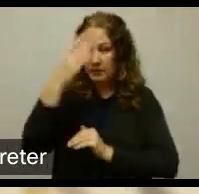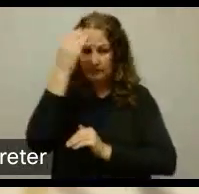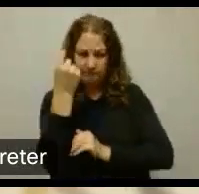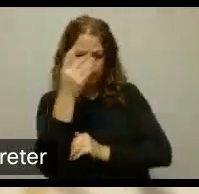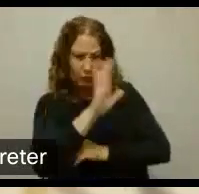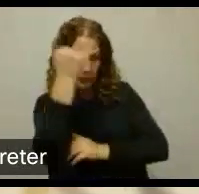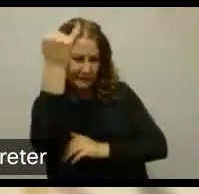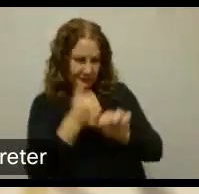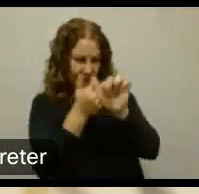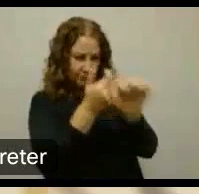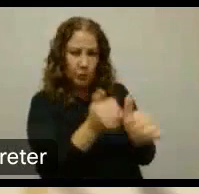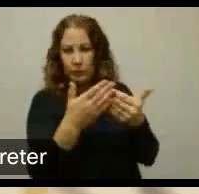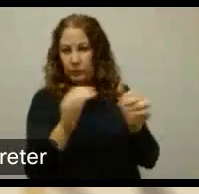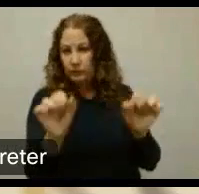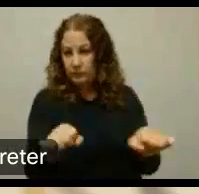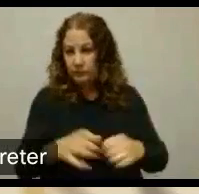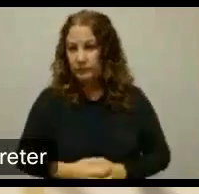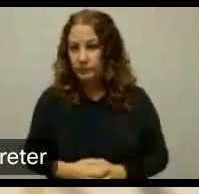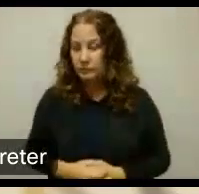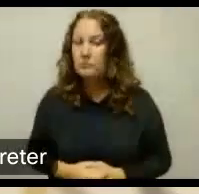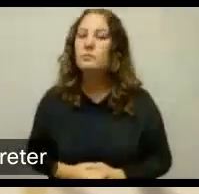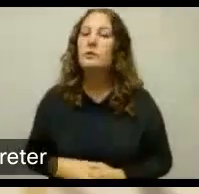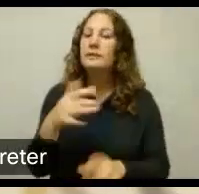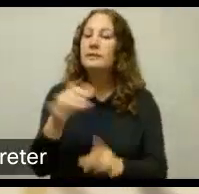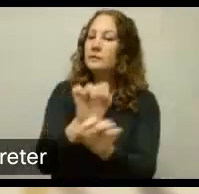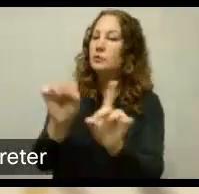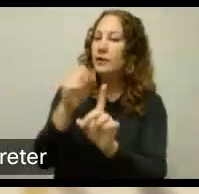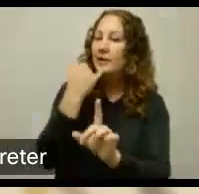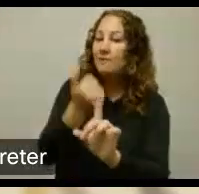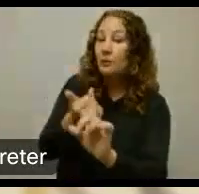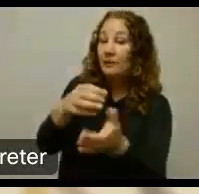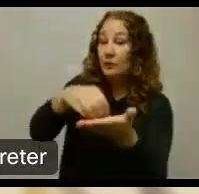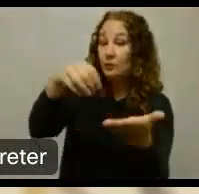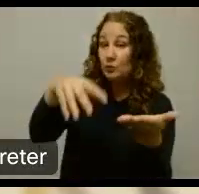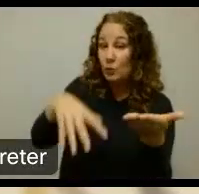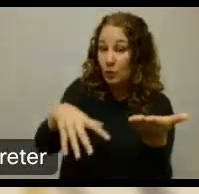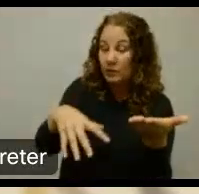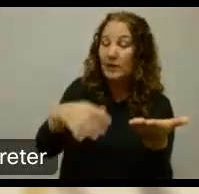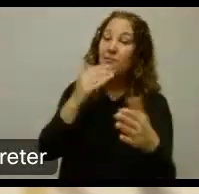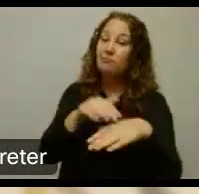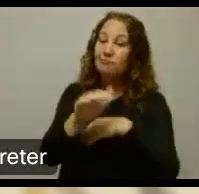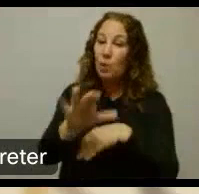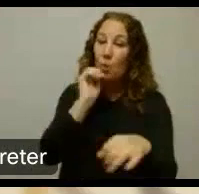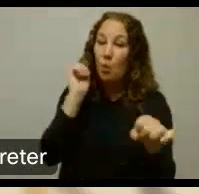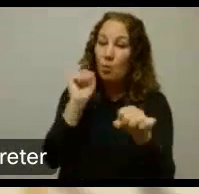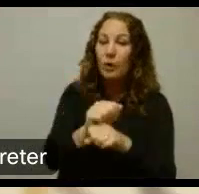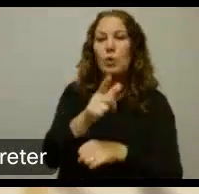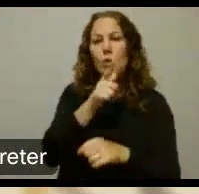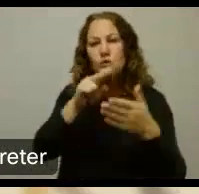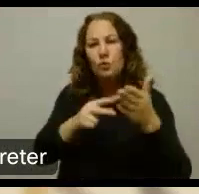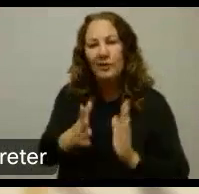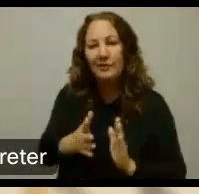ideas. In the situation where you're a student and you're submitting work, Your reader is your